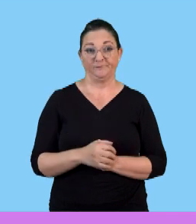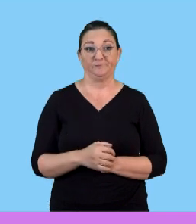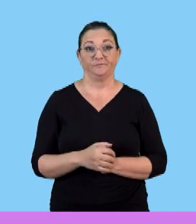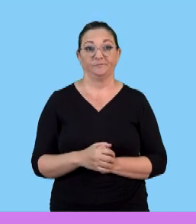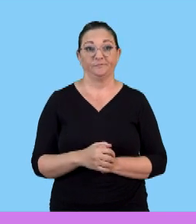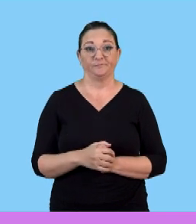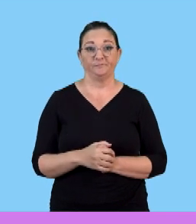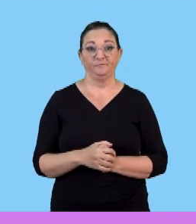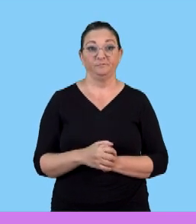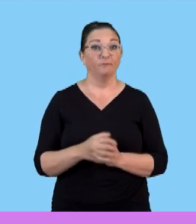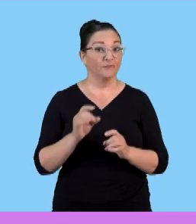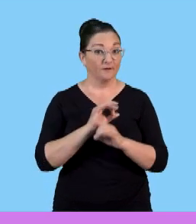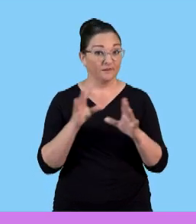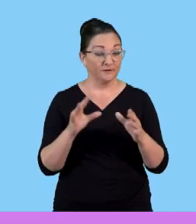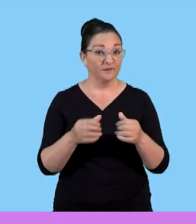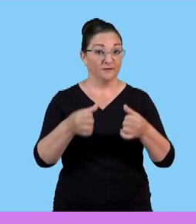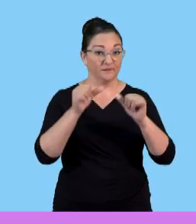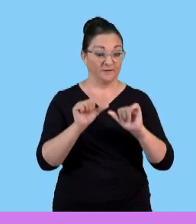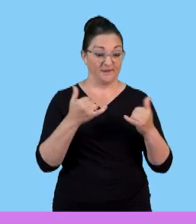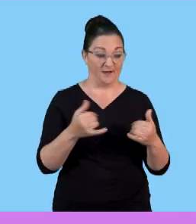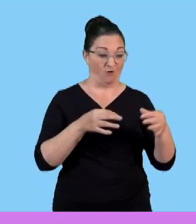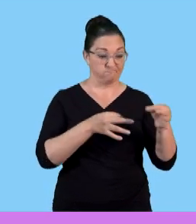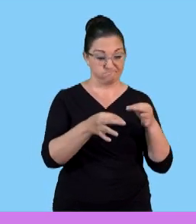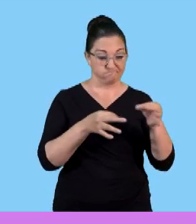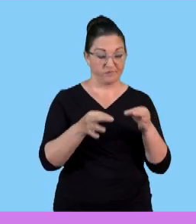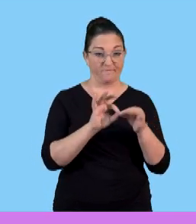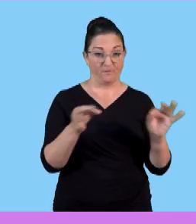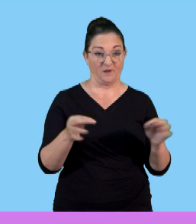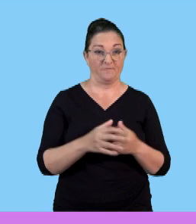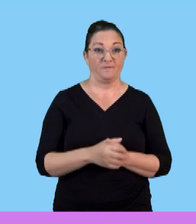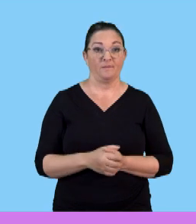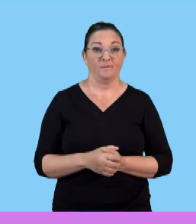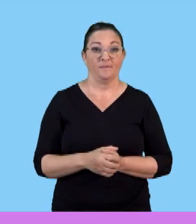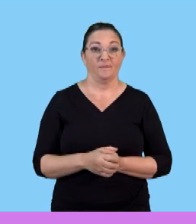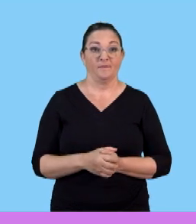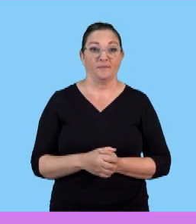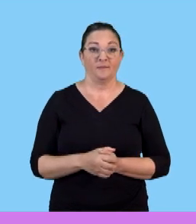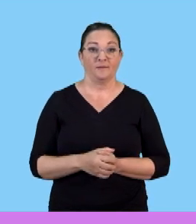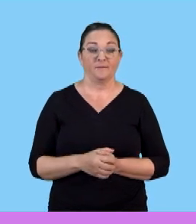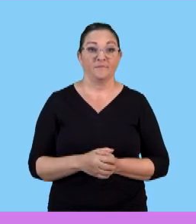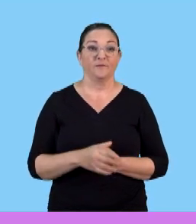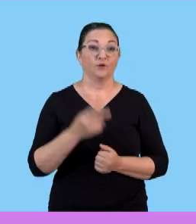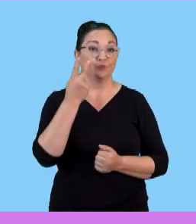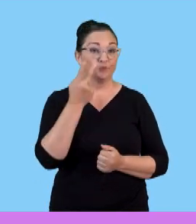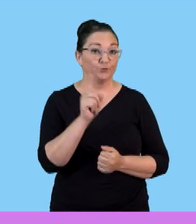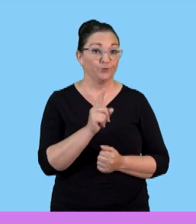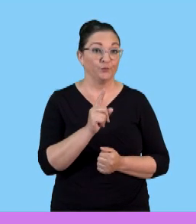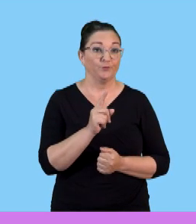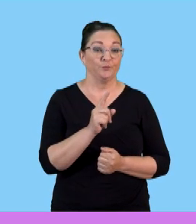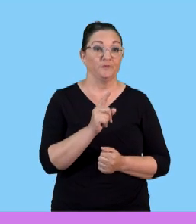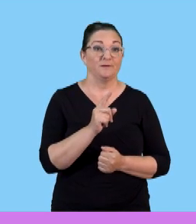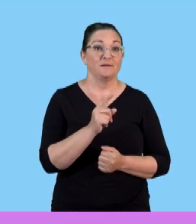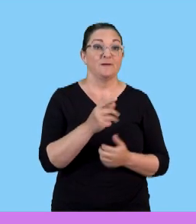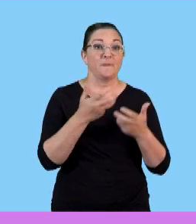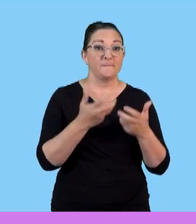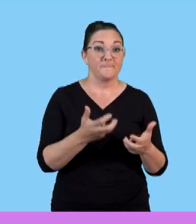and that must be in meters squared. Guys, are we clear? I'm going to substitute next. Now what will happen? Okay, if you